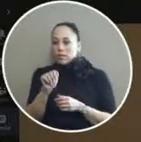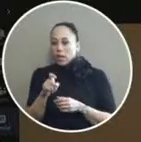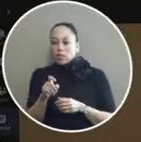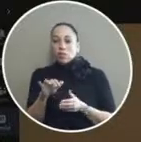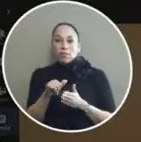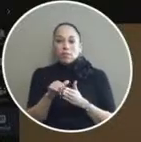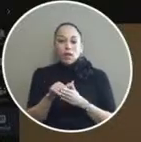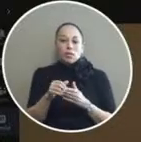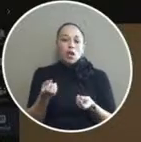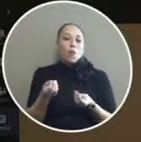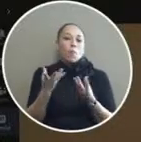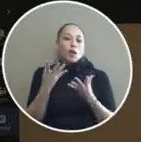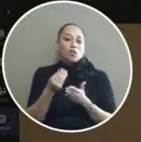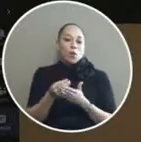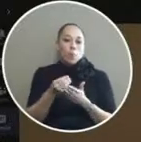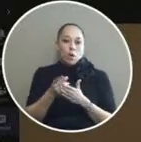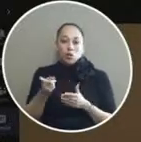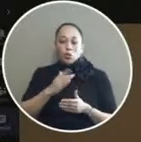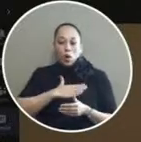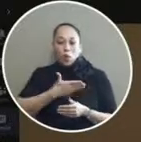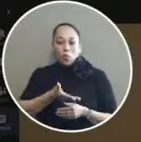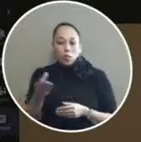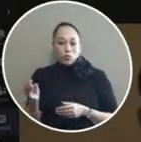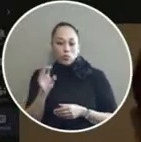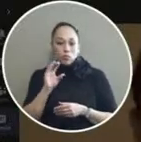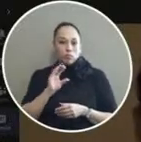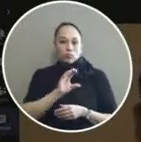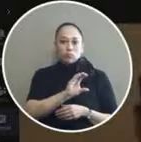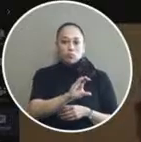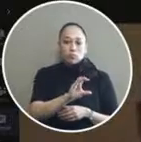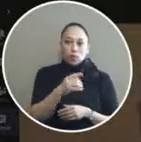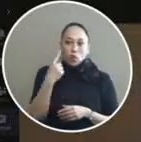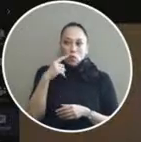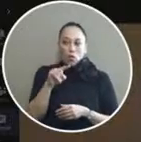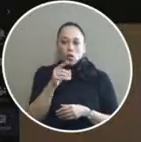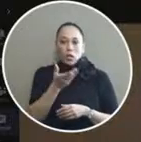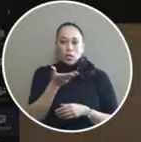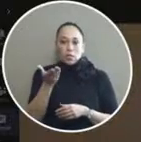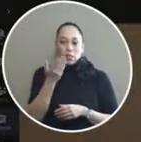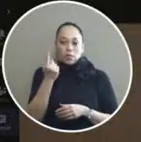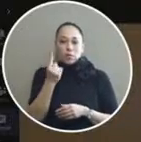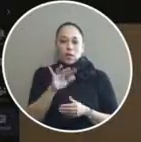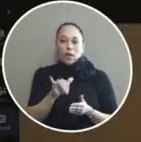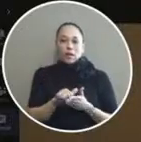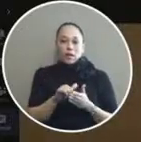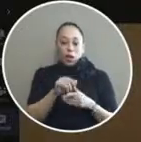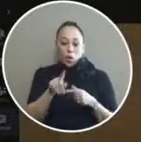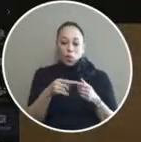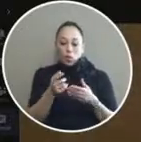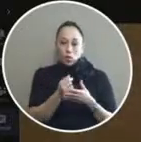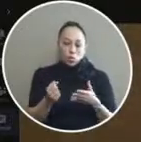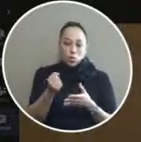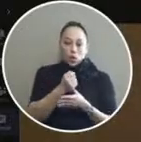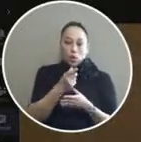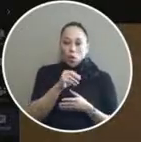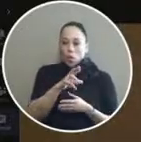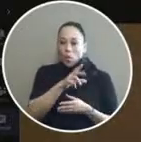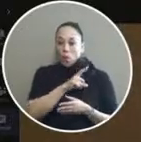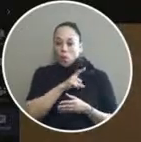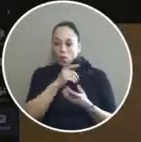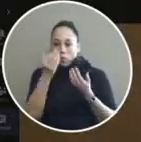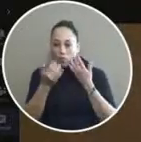it's just a matter of how much money you're willing to put in for something like that whenever your priorities are police,